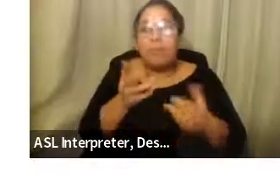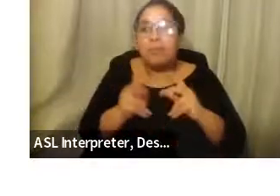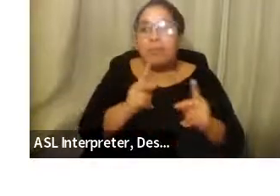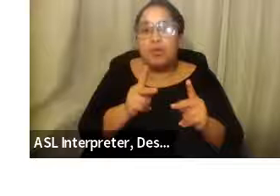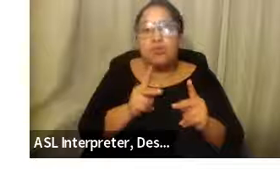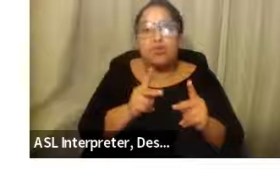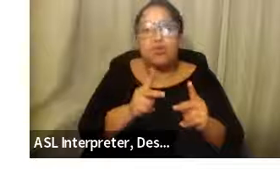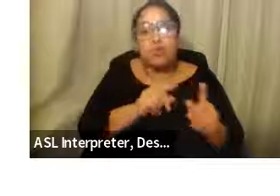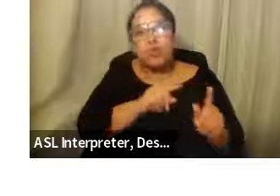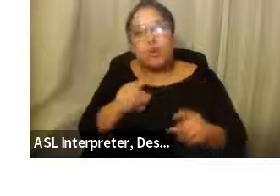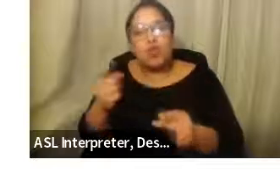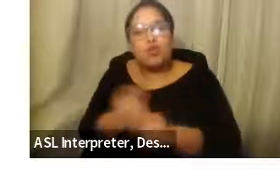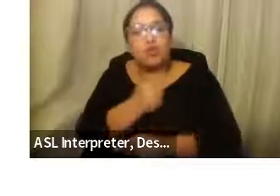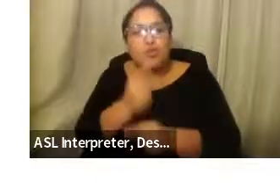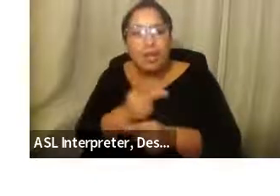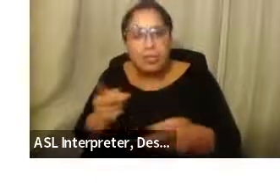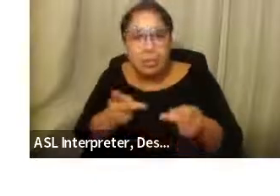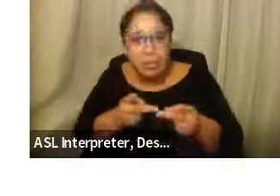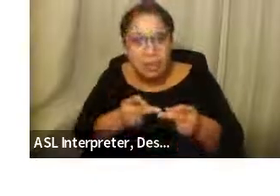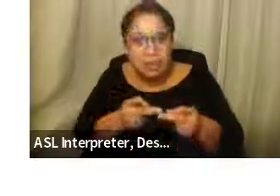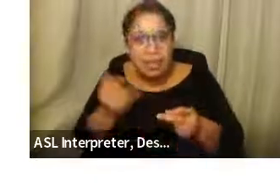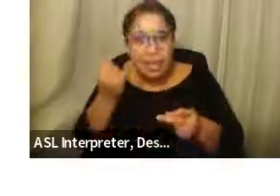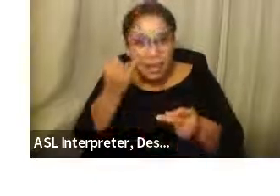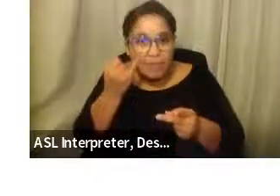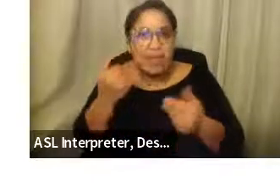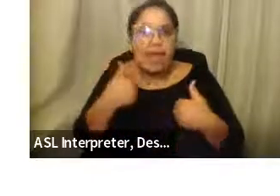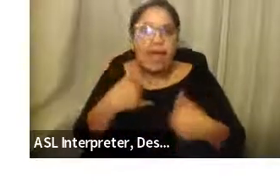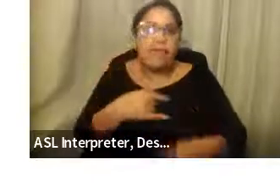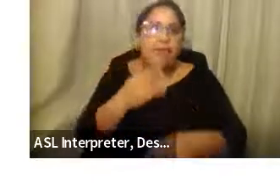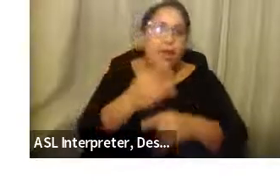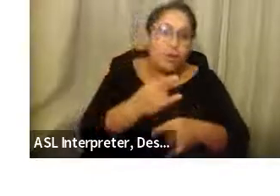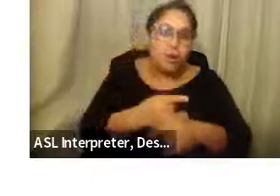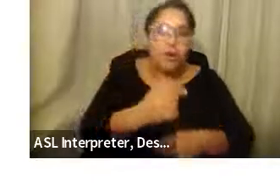the correct area if they have substance use issues.